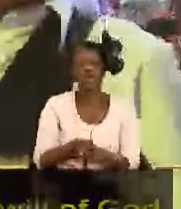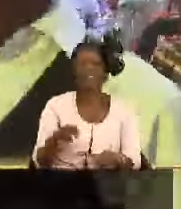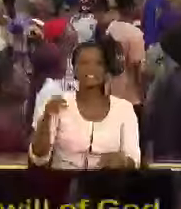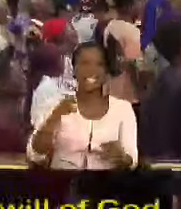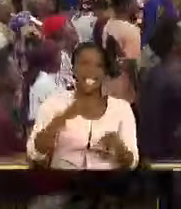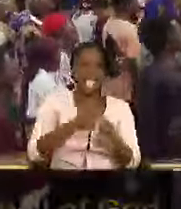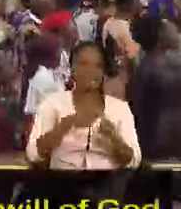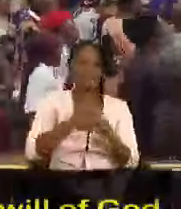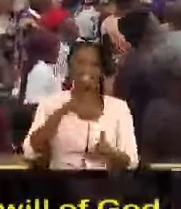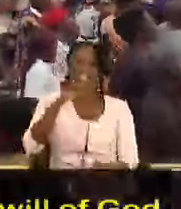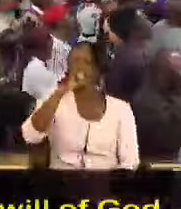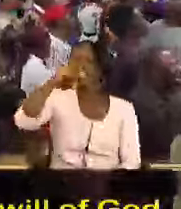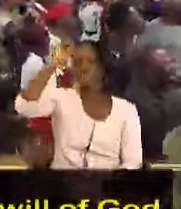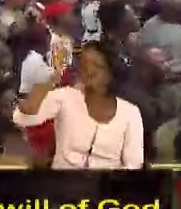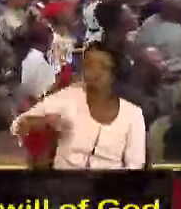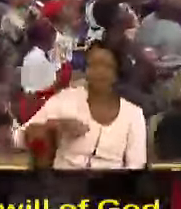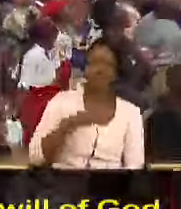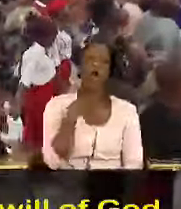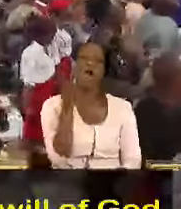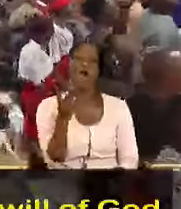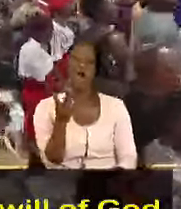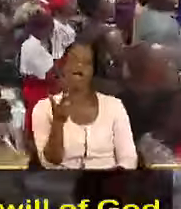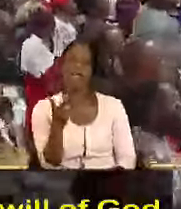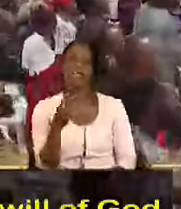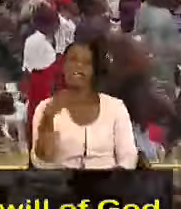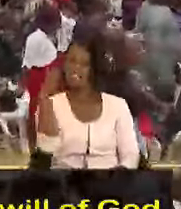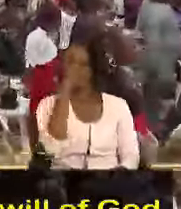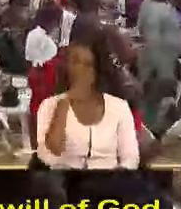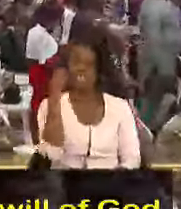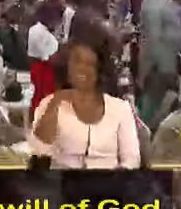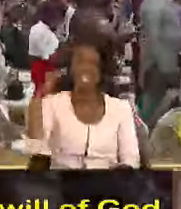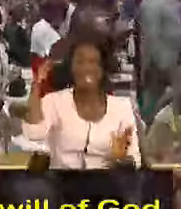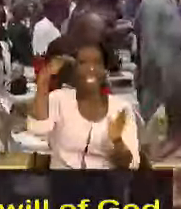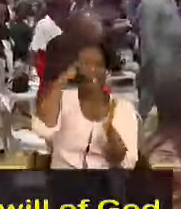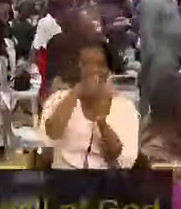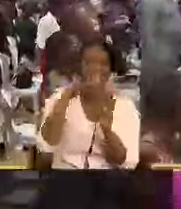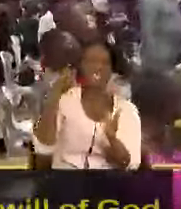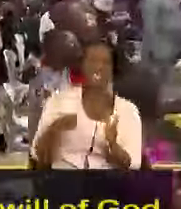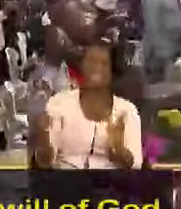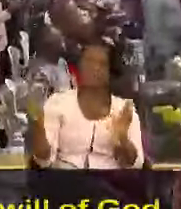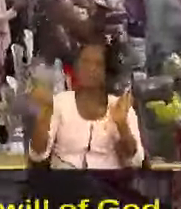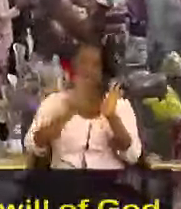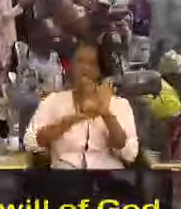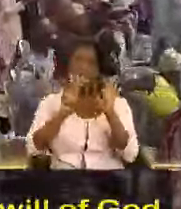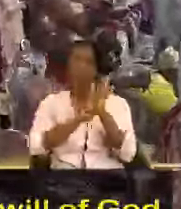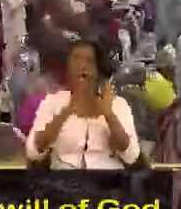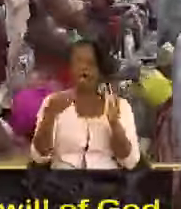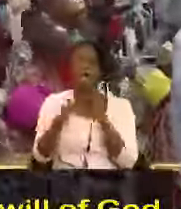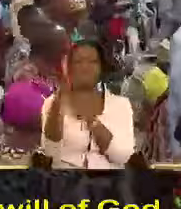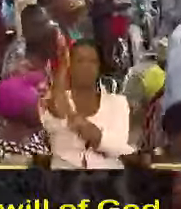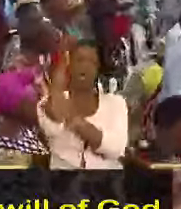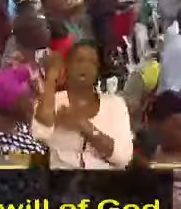evil voice speaking against the will of God for my